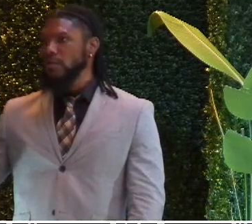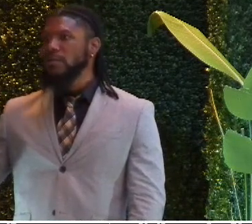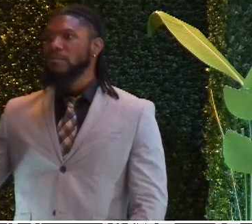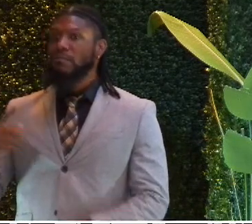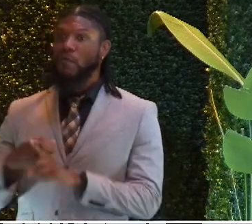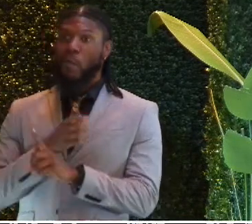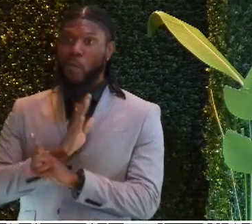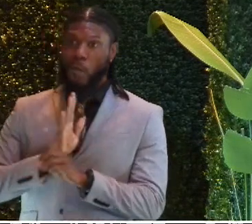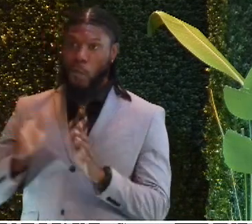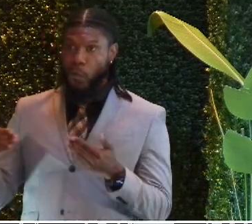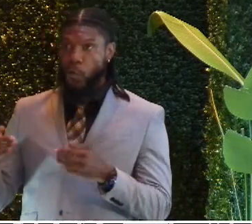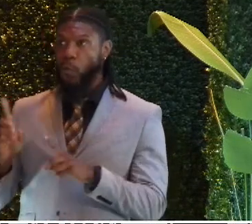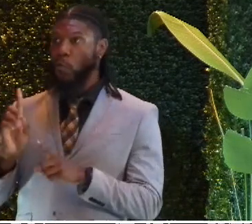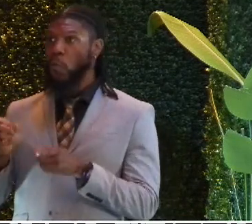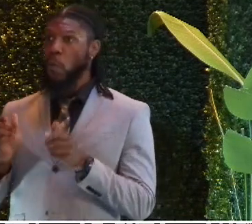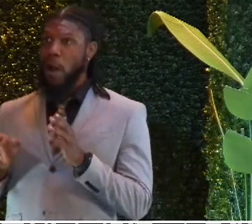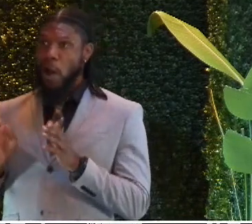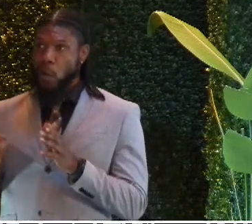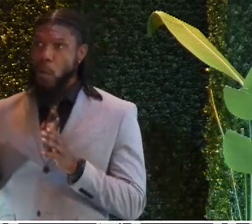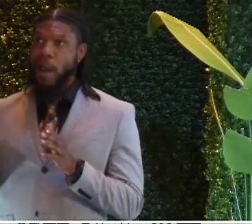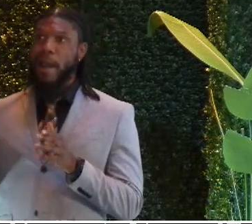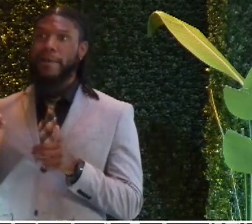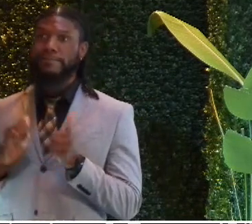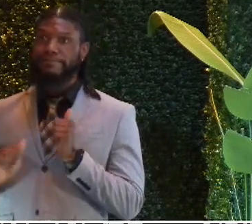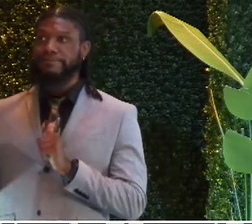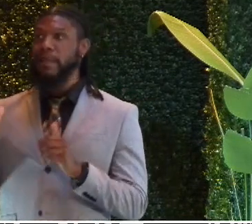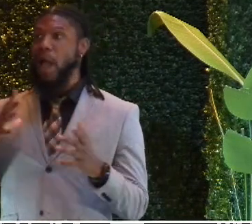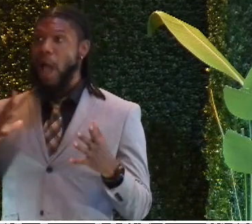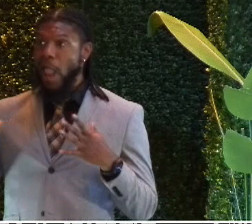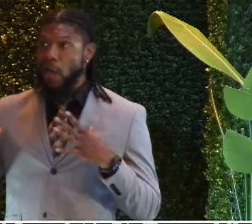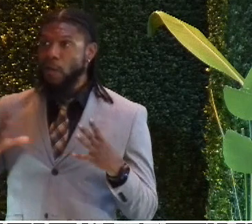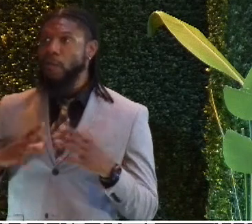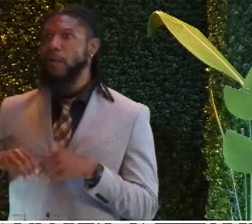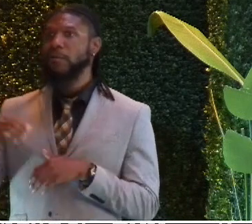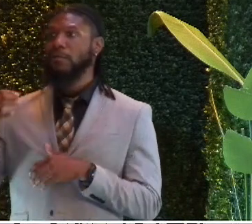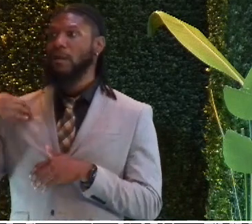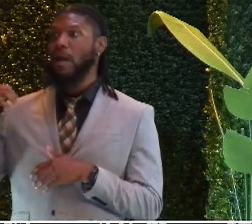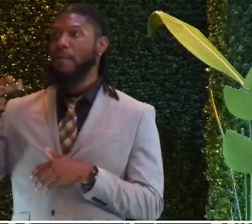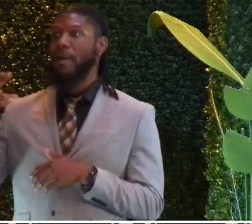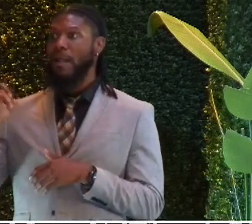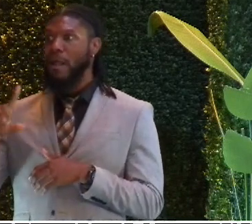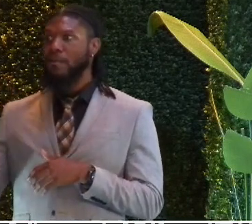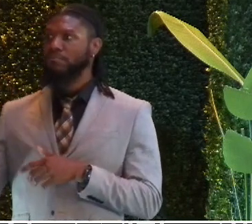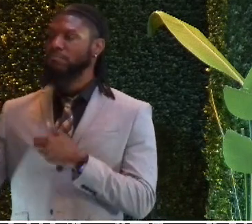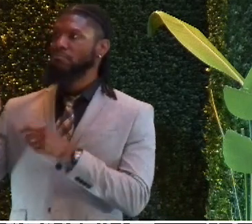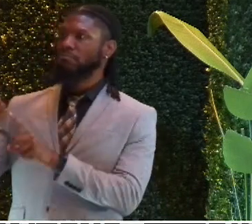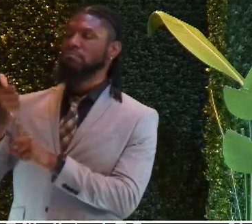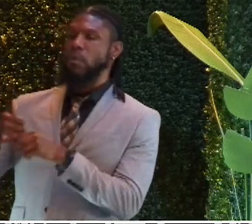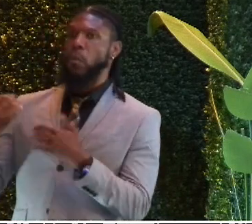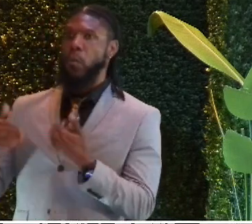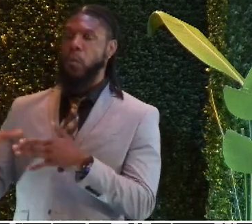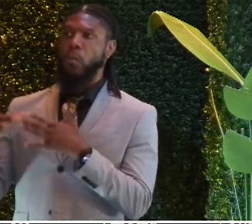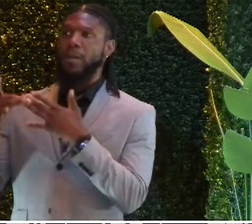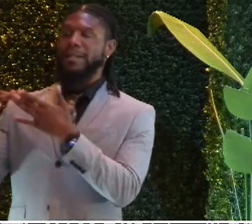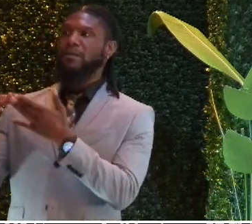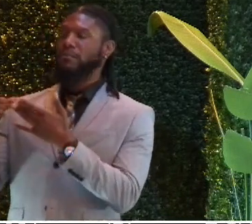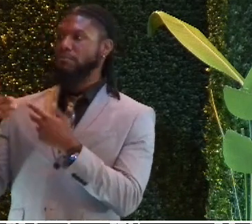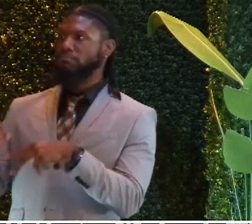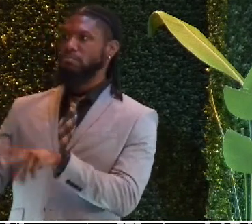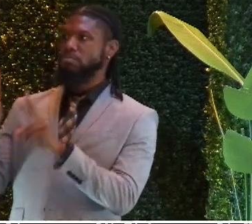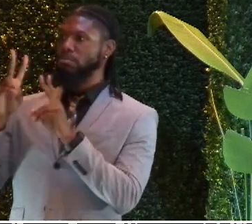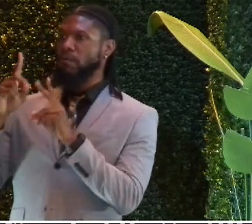to Broadway, Hollywood to Capitol Hill, Angelica Ross is a leading figure of success and strength in the